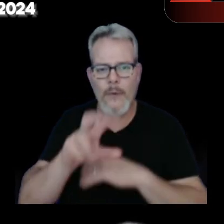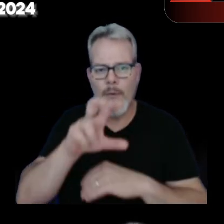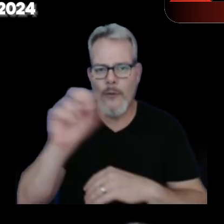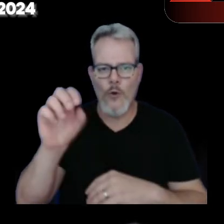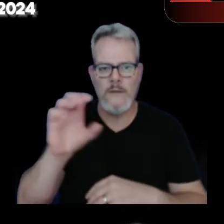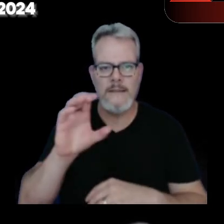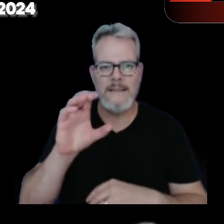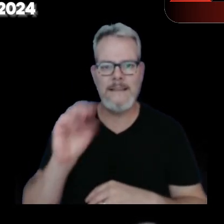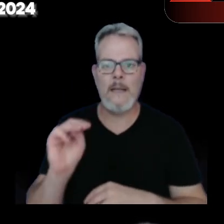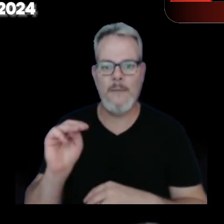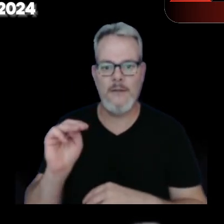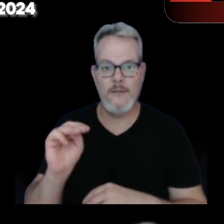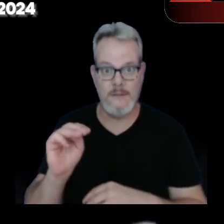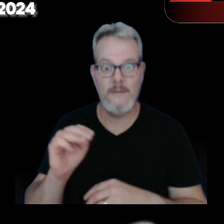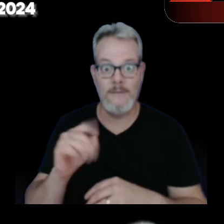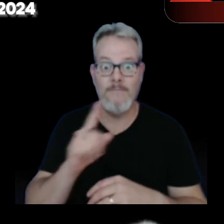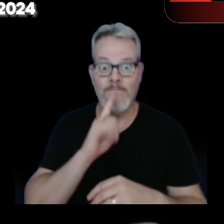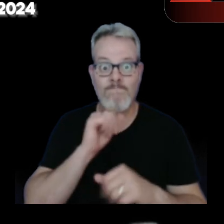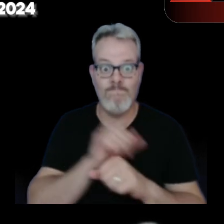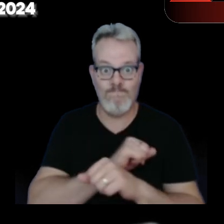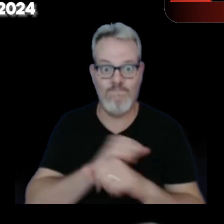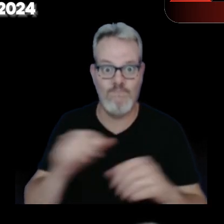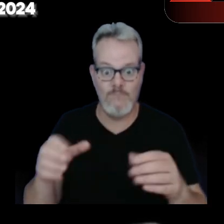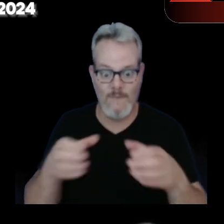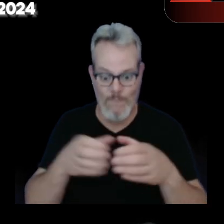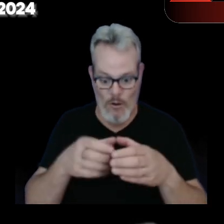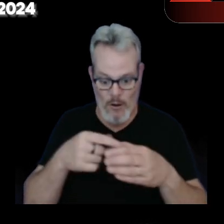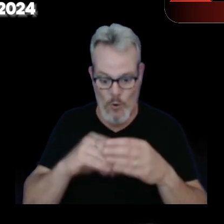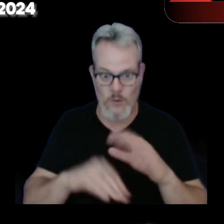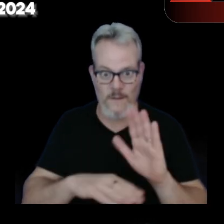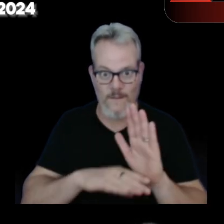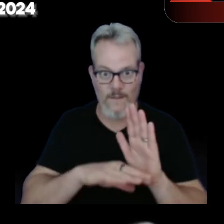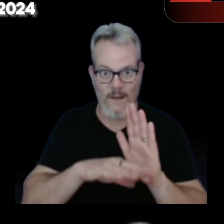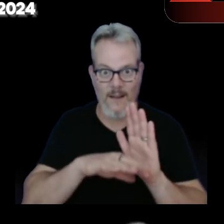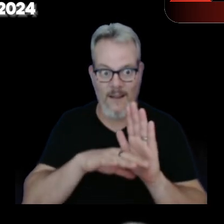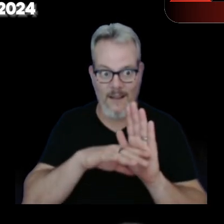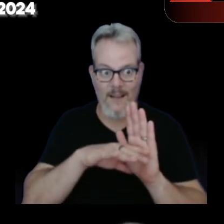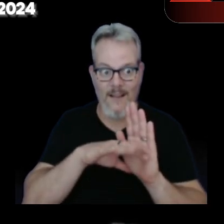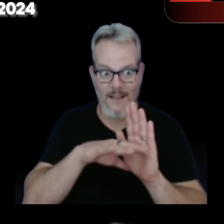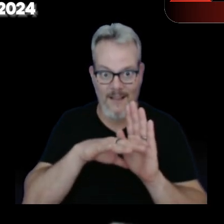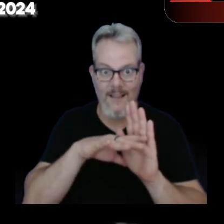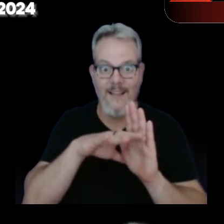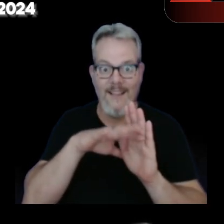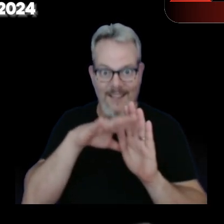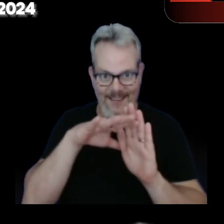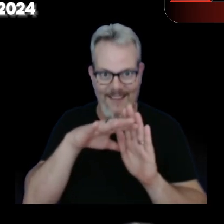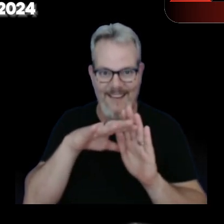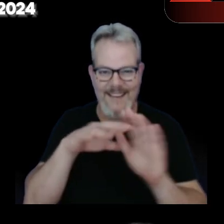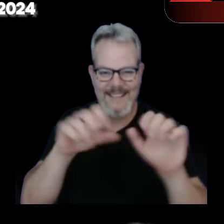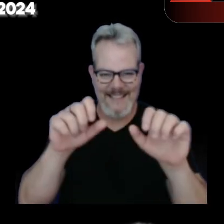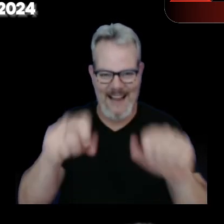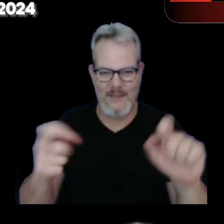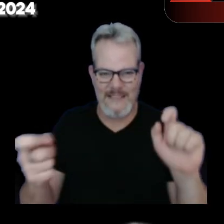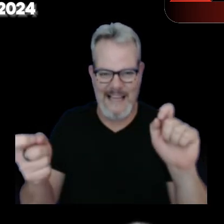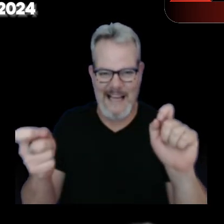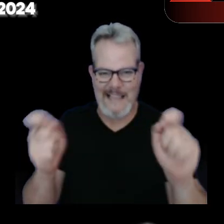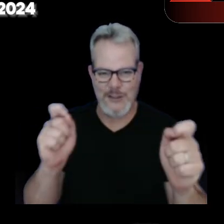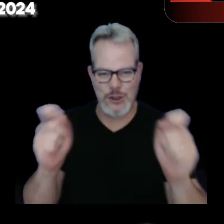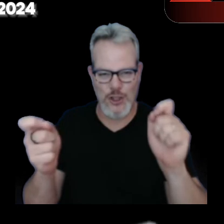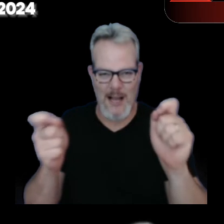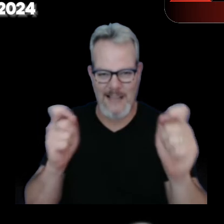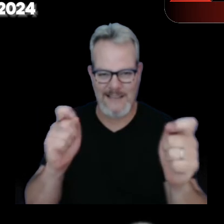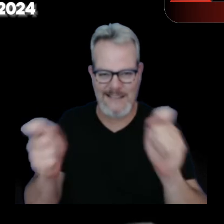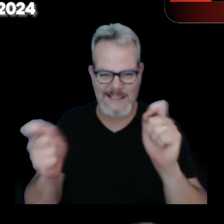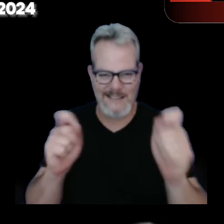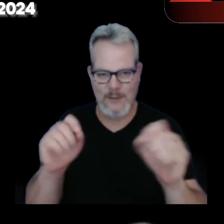The volcano is filling quite a bit, but it has been able to adjust through those movements of the ground without